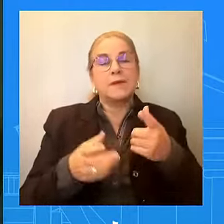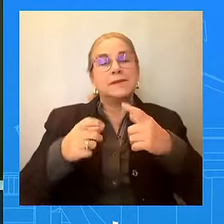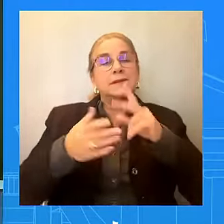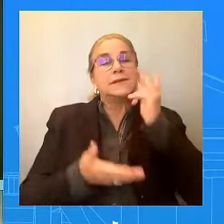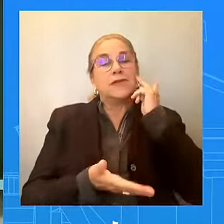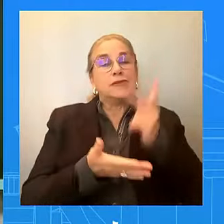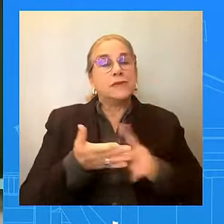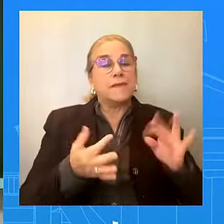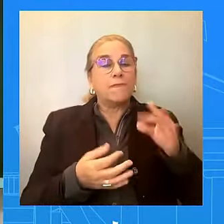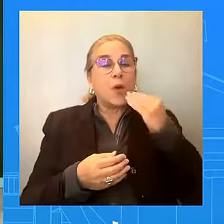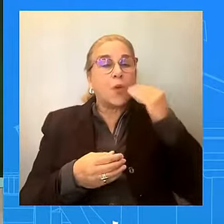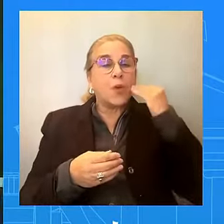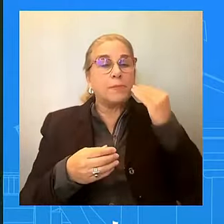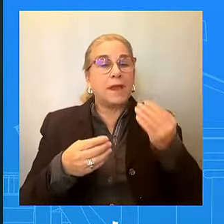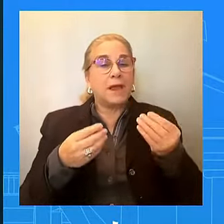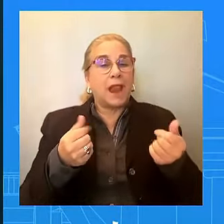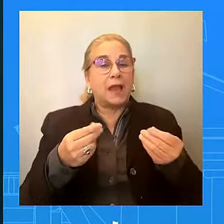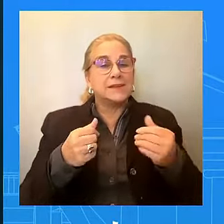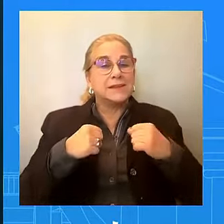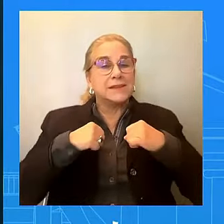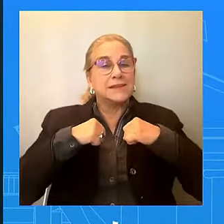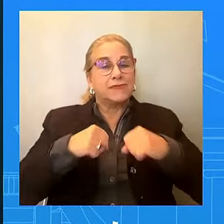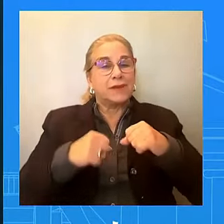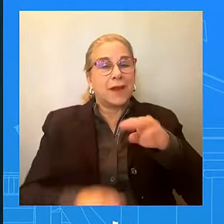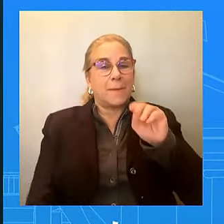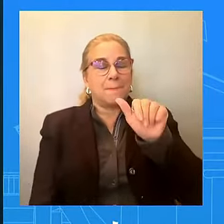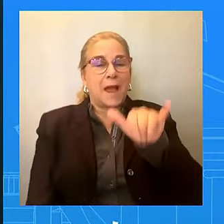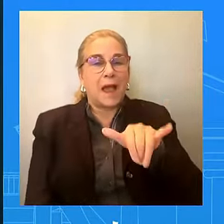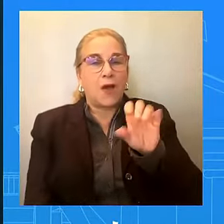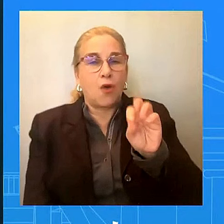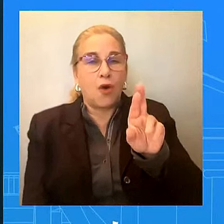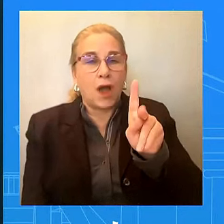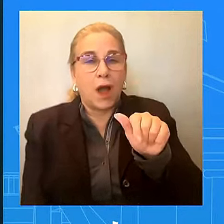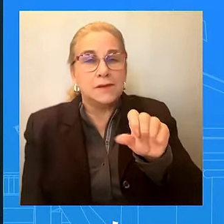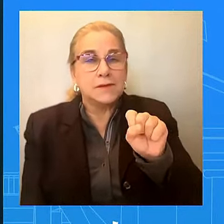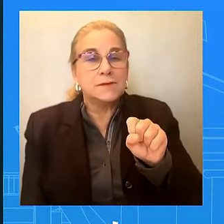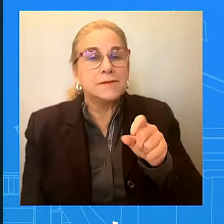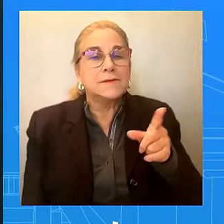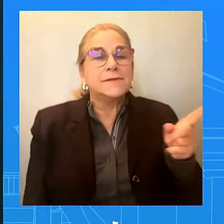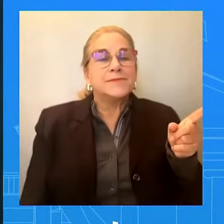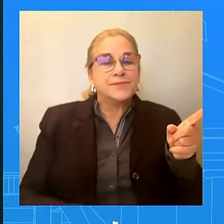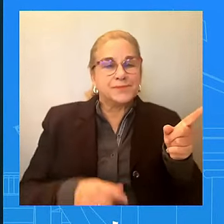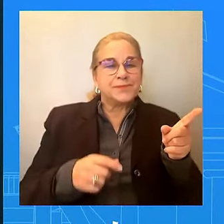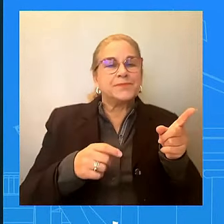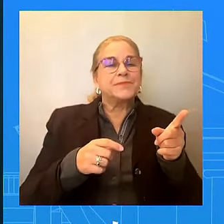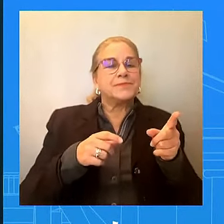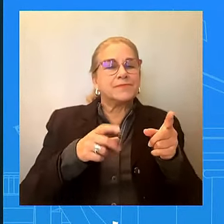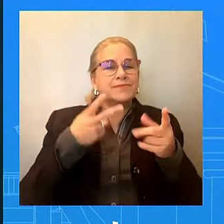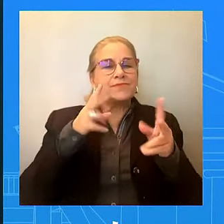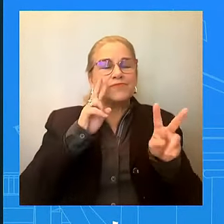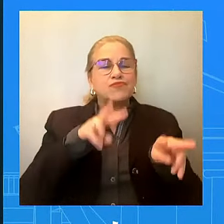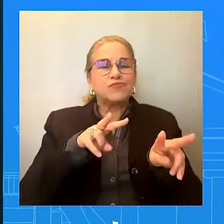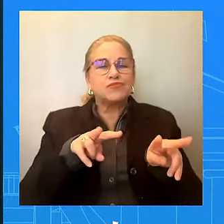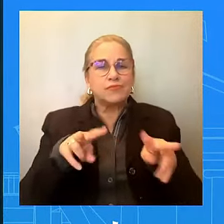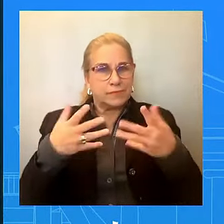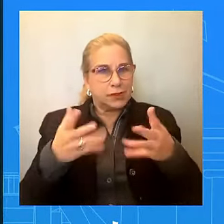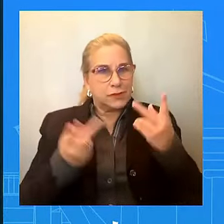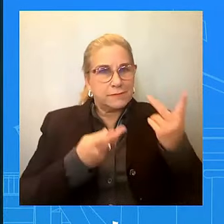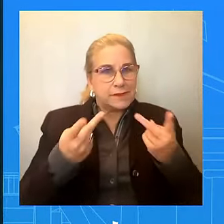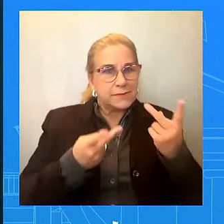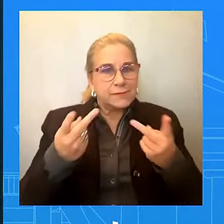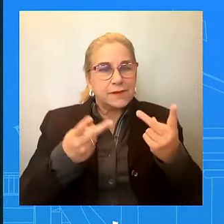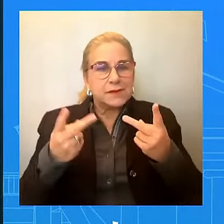obviously, who's on the ground in North Carolina surveying the damage and helping with response to Hurricane Helene. Regarding